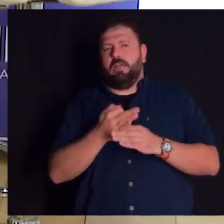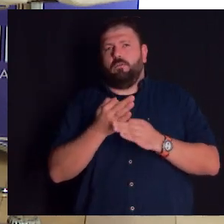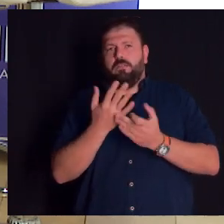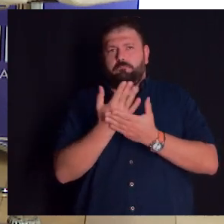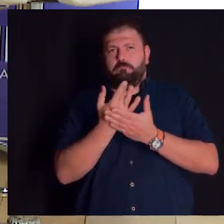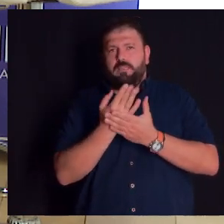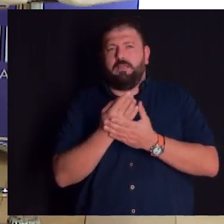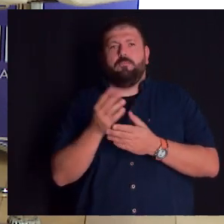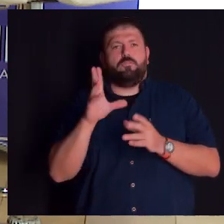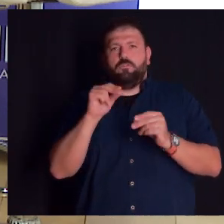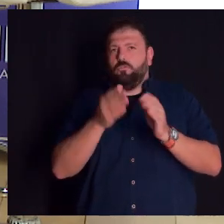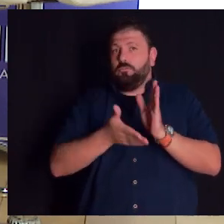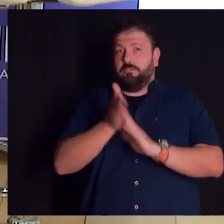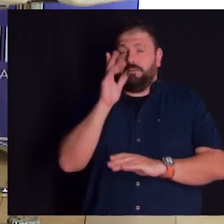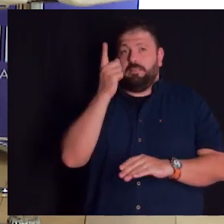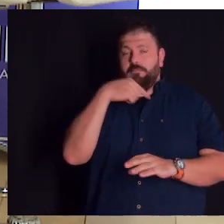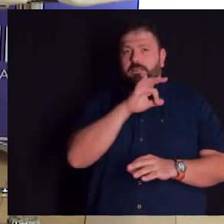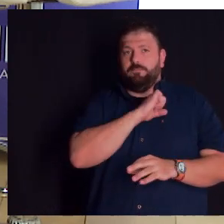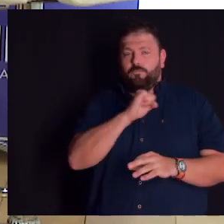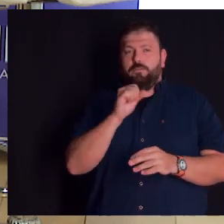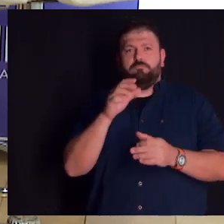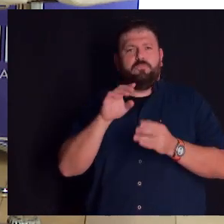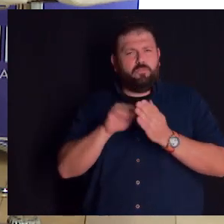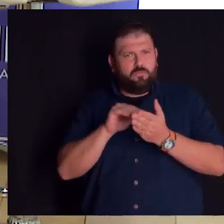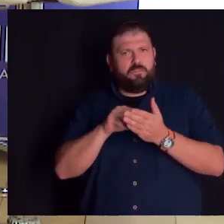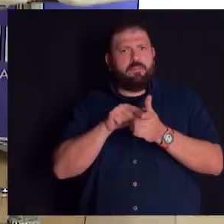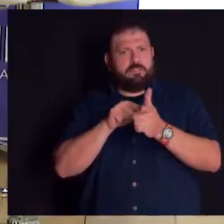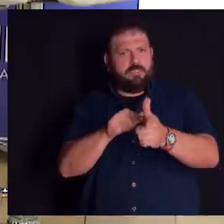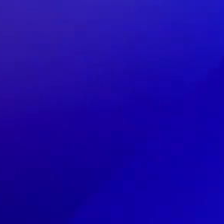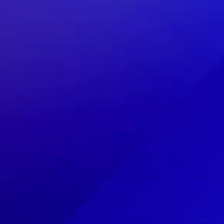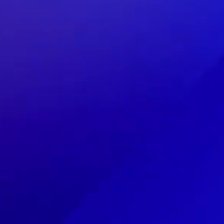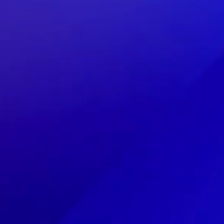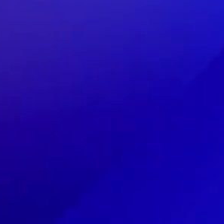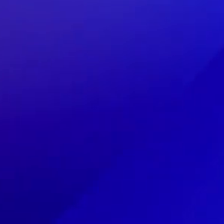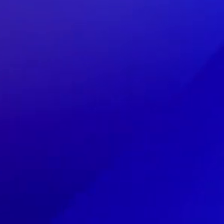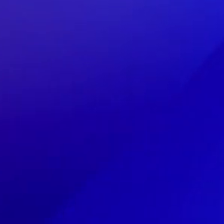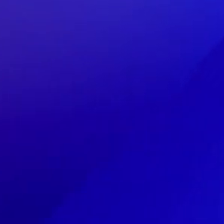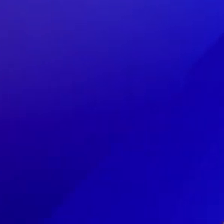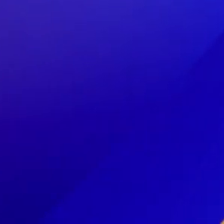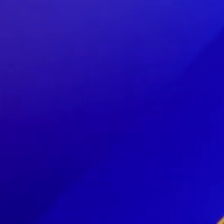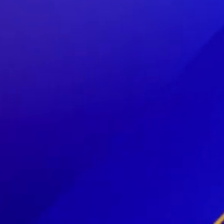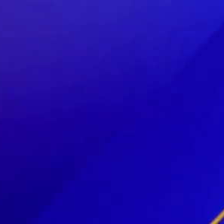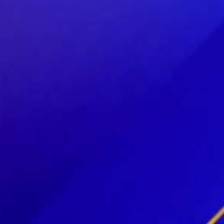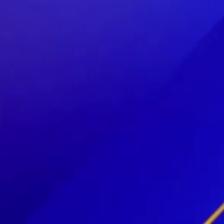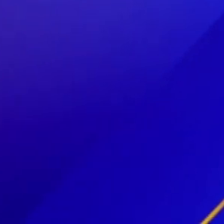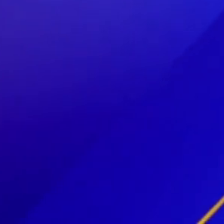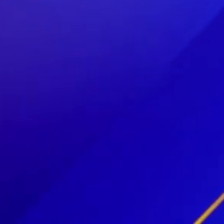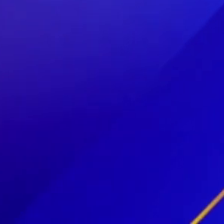next section. Don't leave us, please.